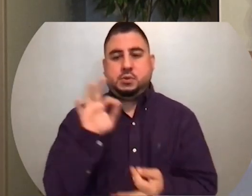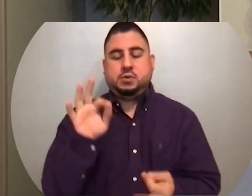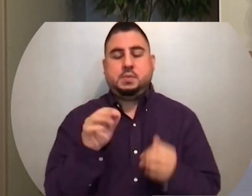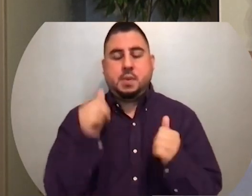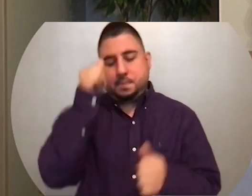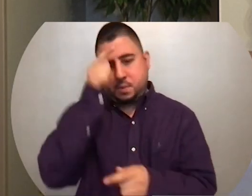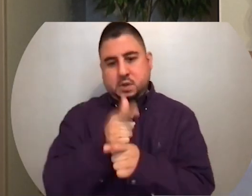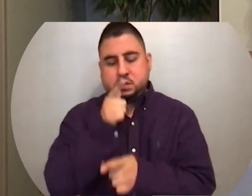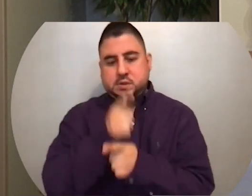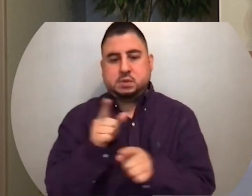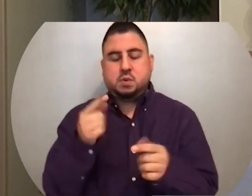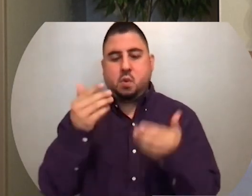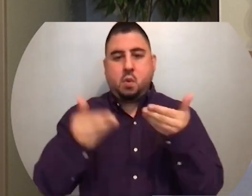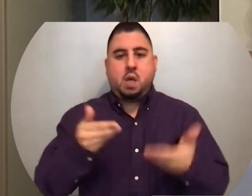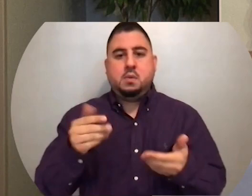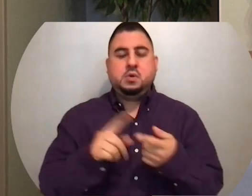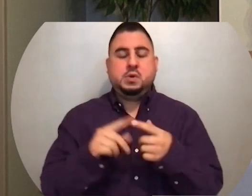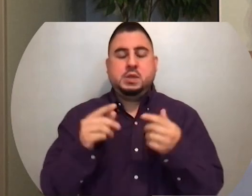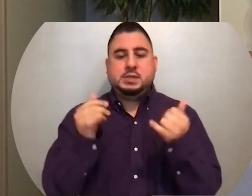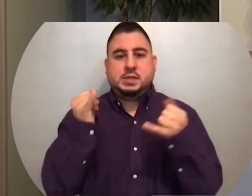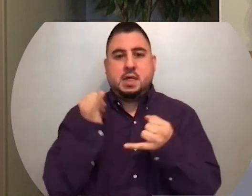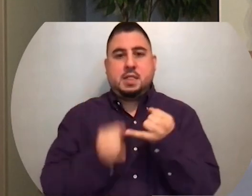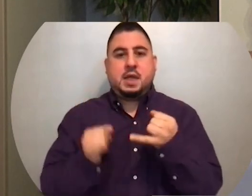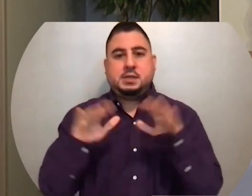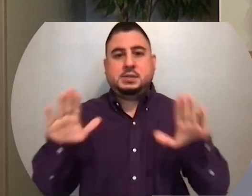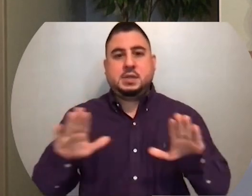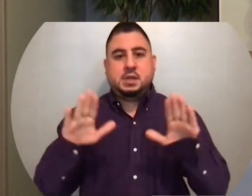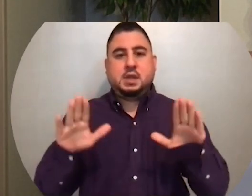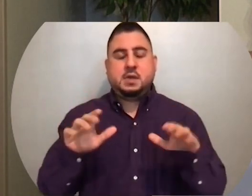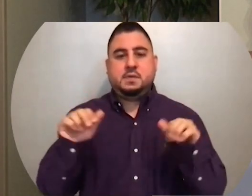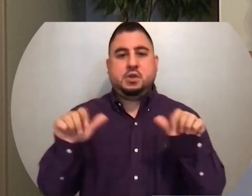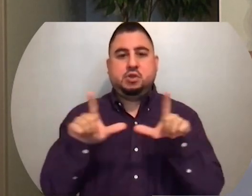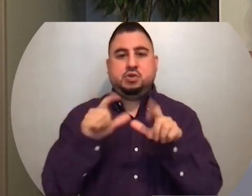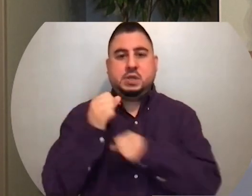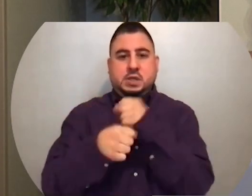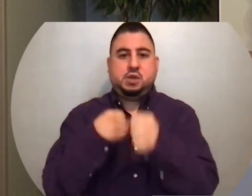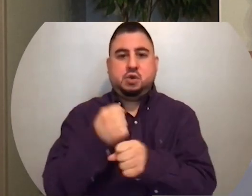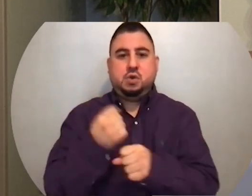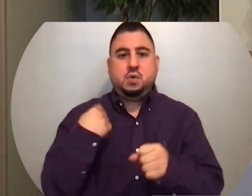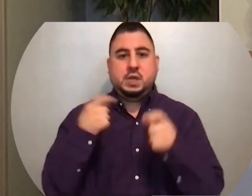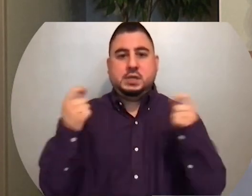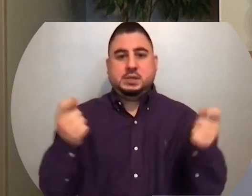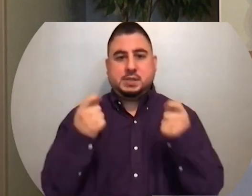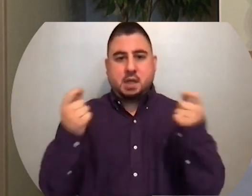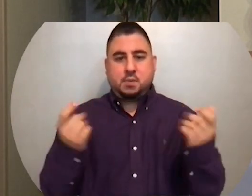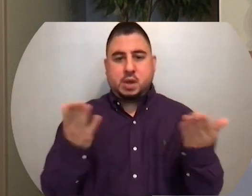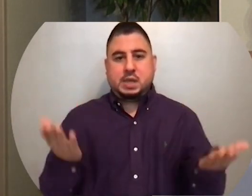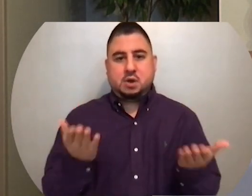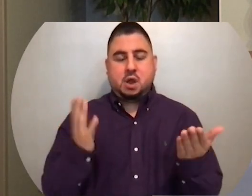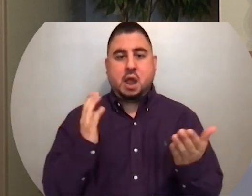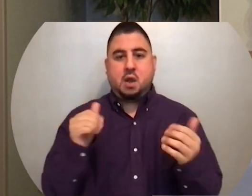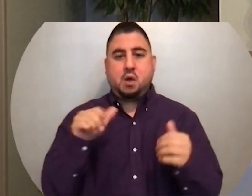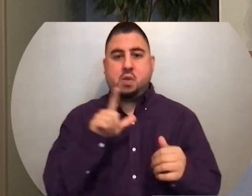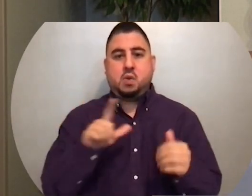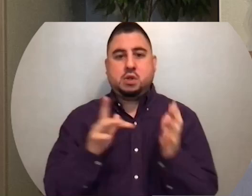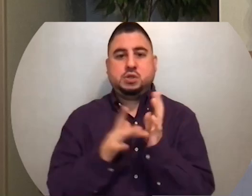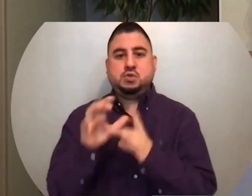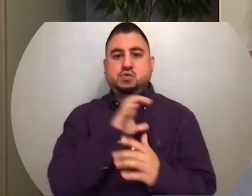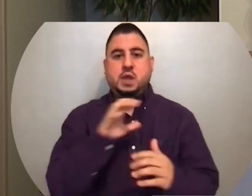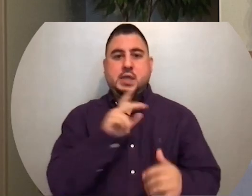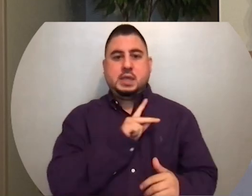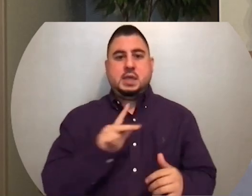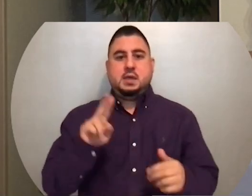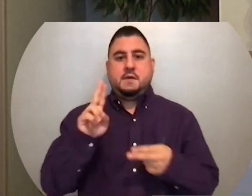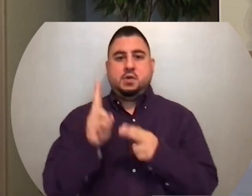your spirit. My brothers and sisters, welcome to this last Sunday of the liturgical year in which we celebrate here our Lord Jesus Christ, King